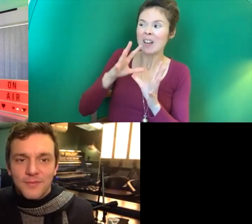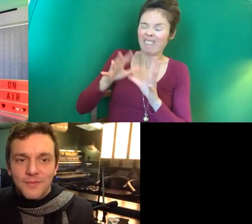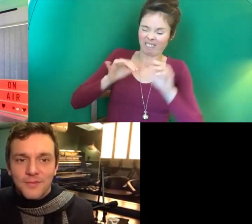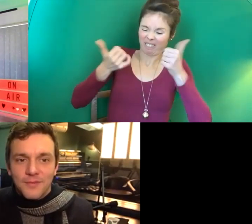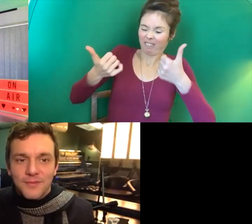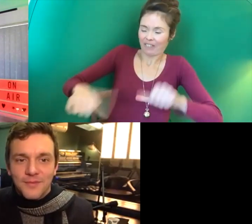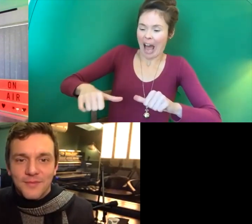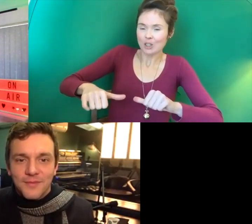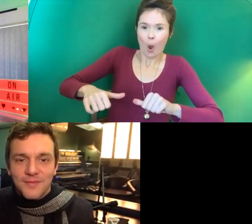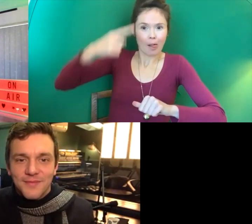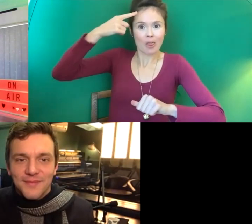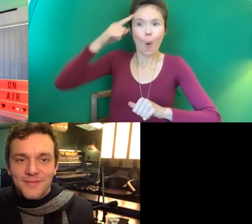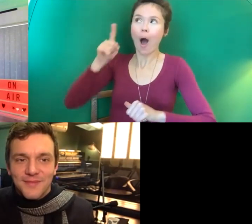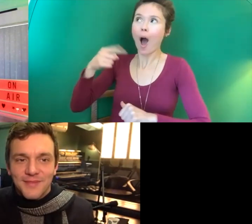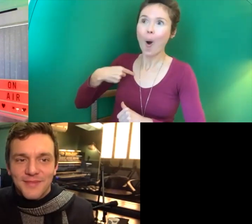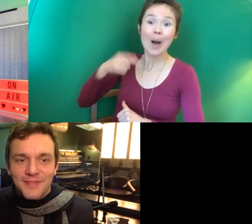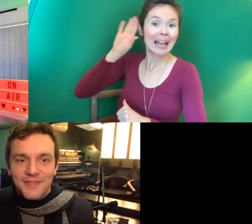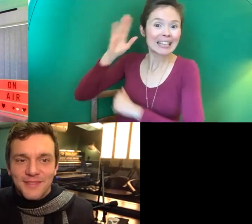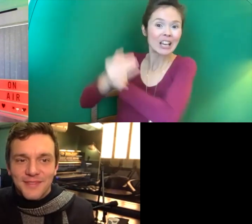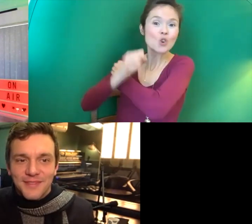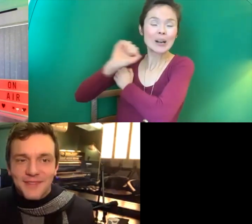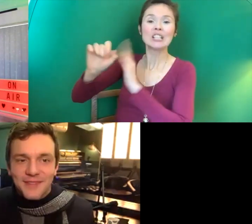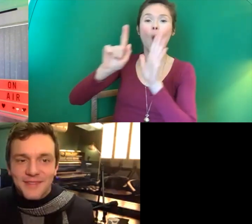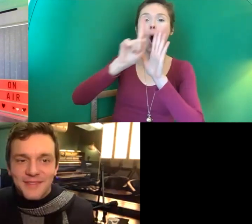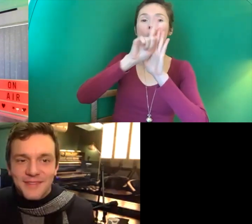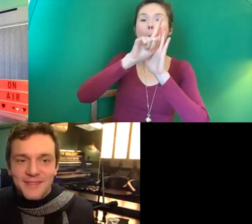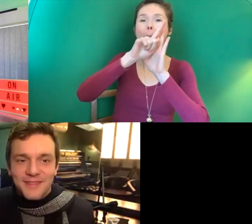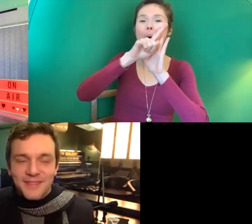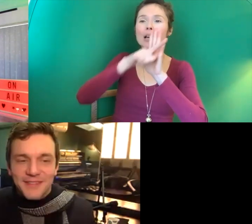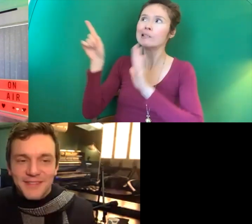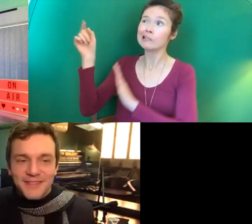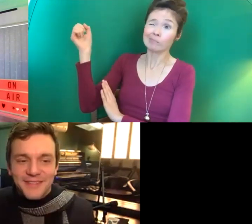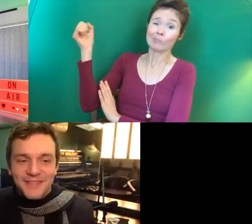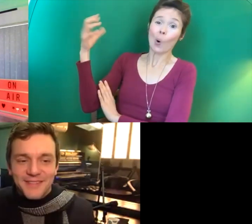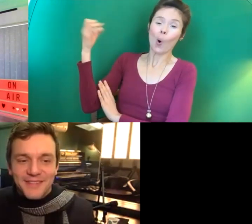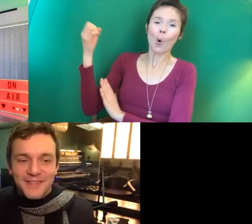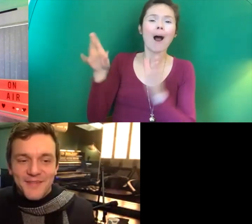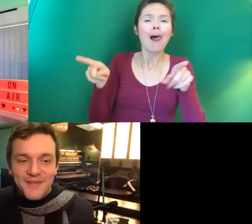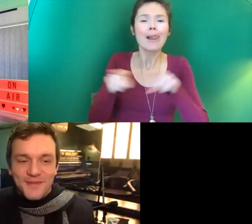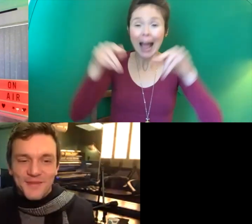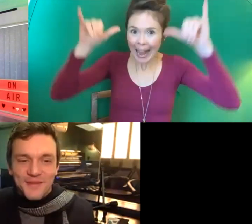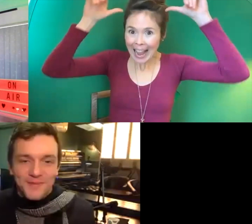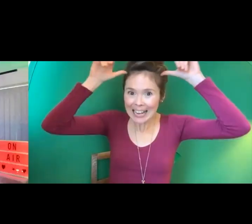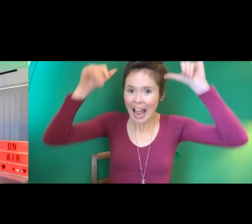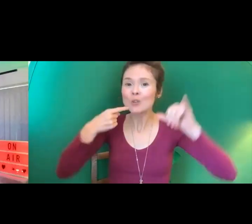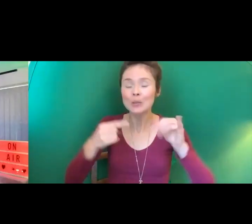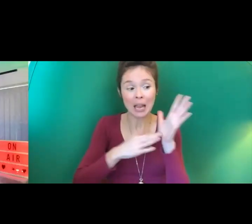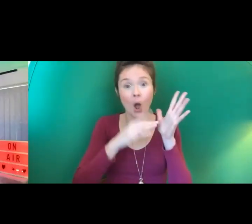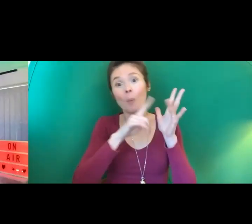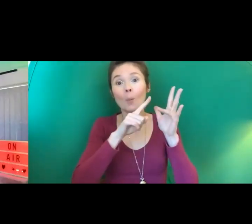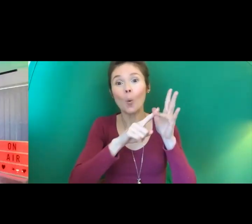it's 3 o'clock. My cow has moved to say it's 3 o'clock, which means it's time to show Patrick's film. Thanks,